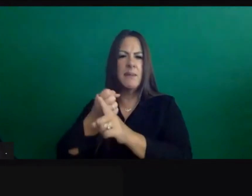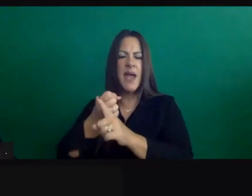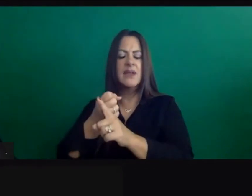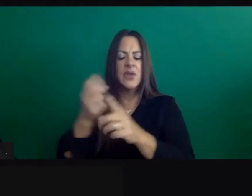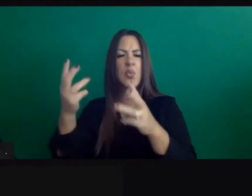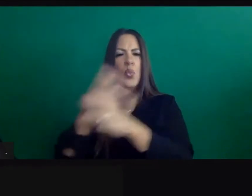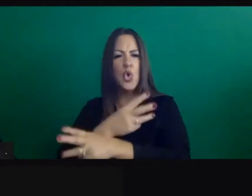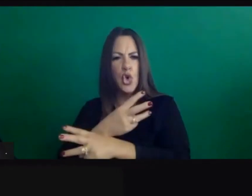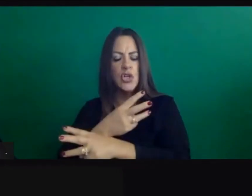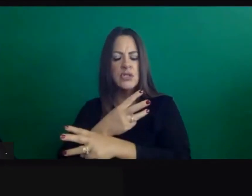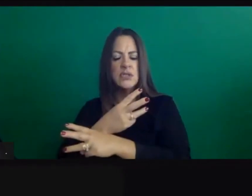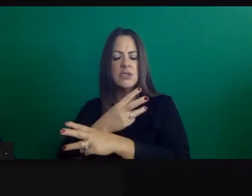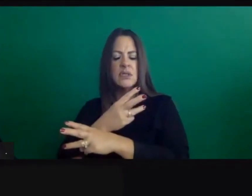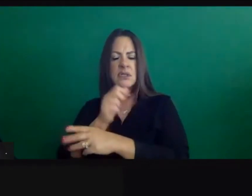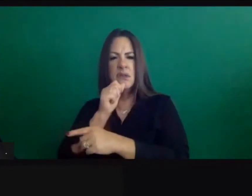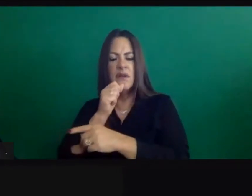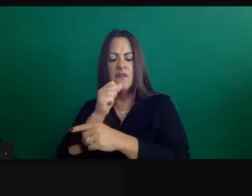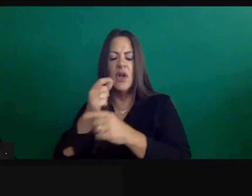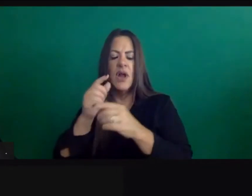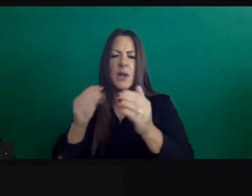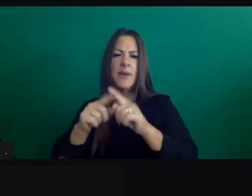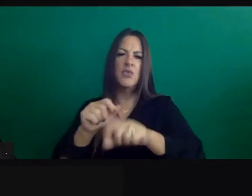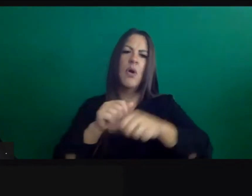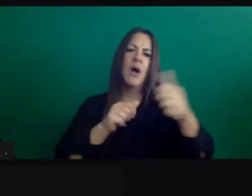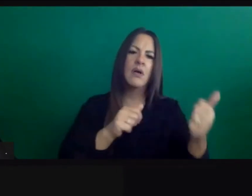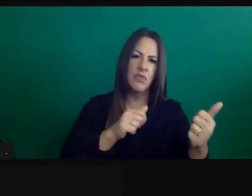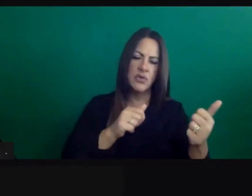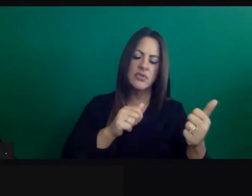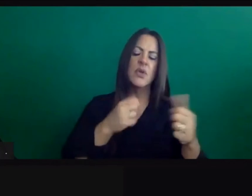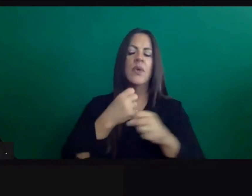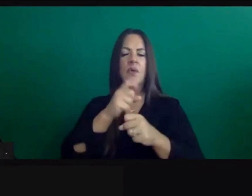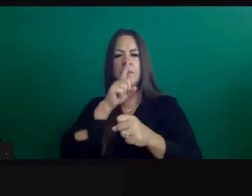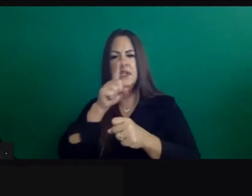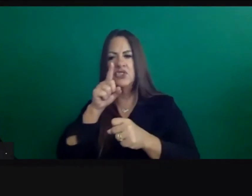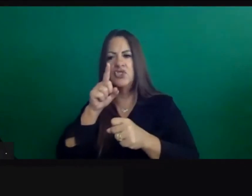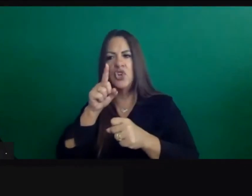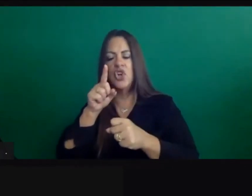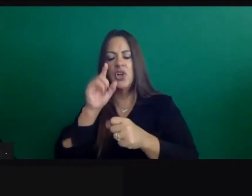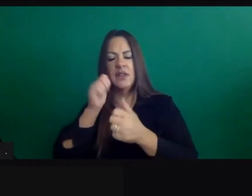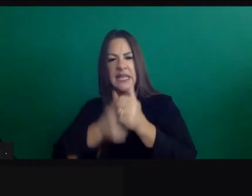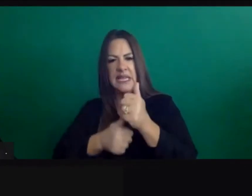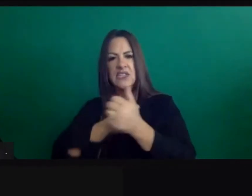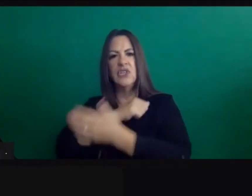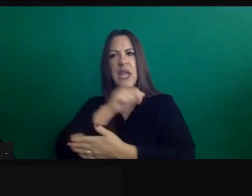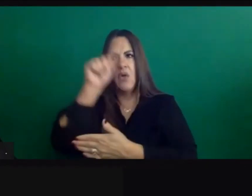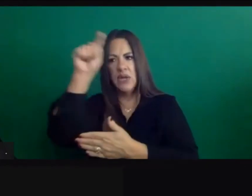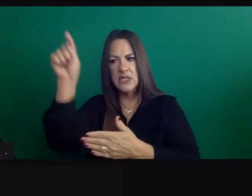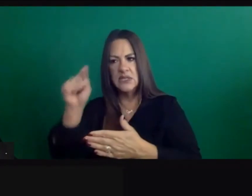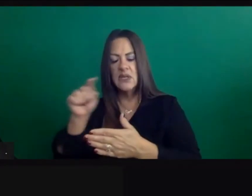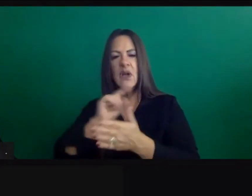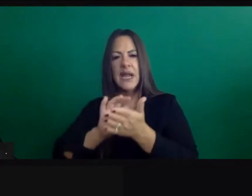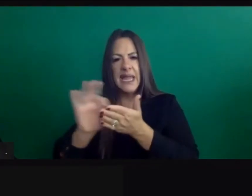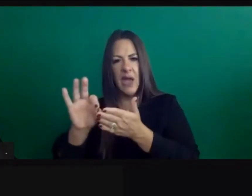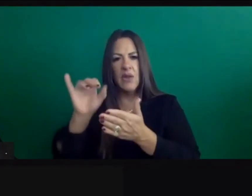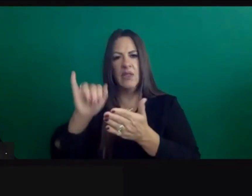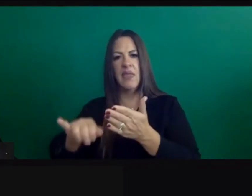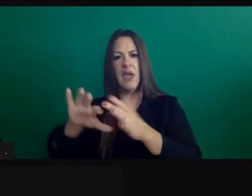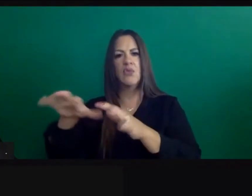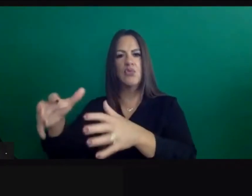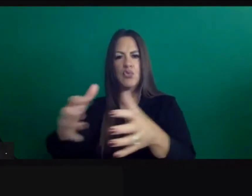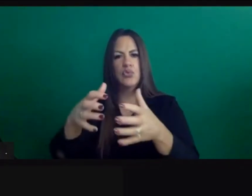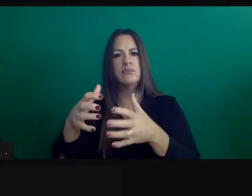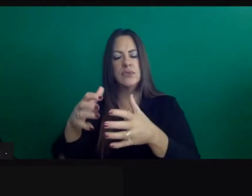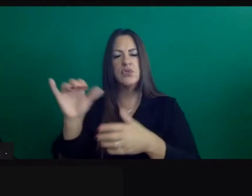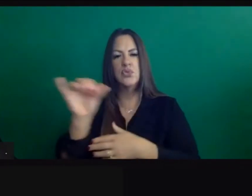other parts, do receive, because of the providers who get it, because of the county's own allocation plans, to ensure